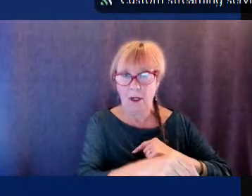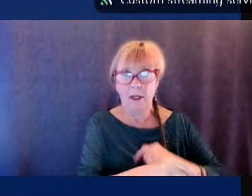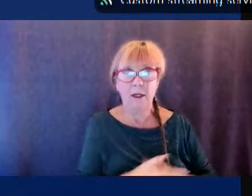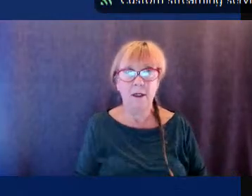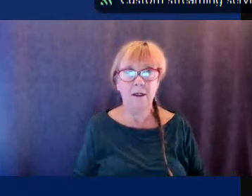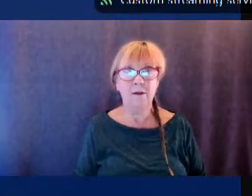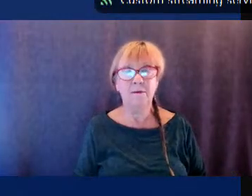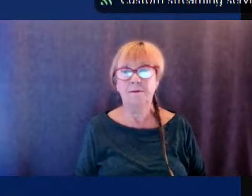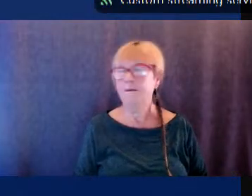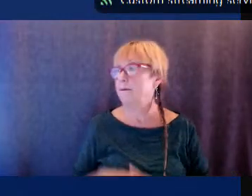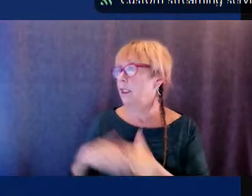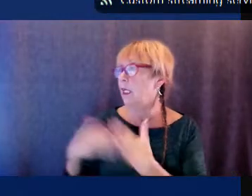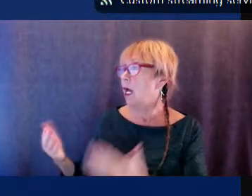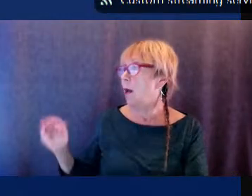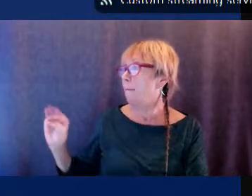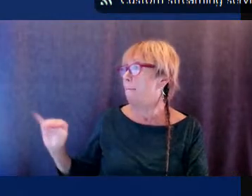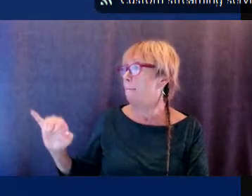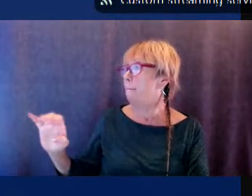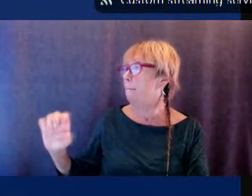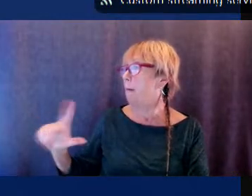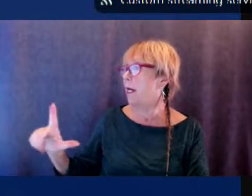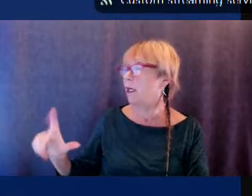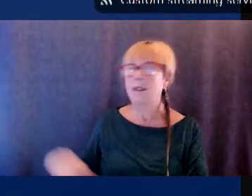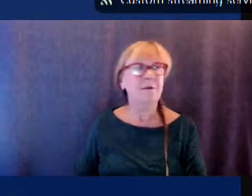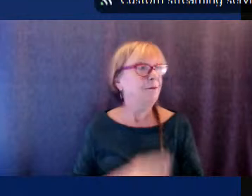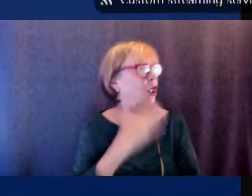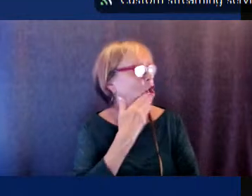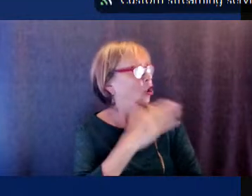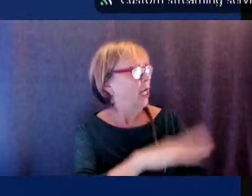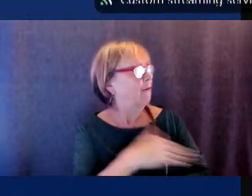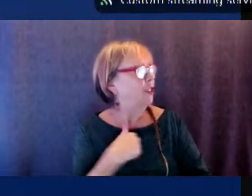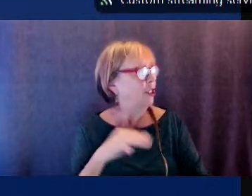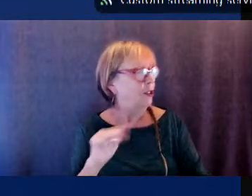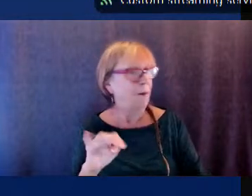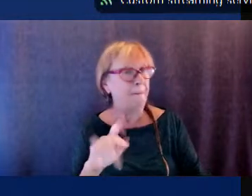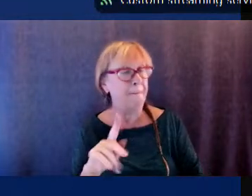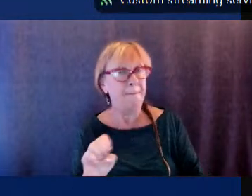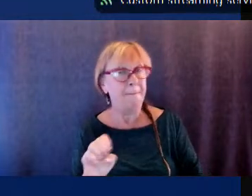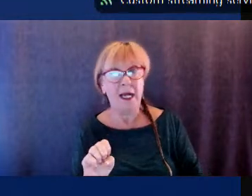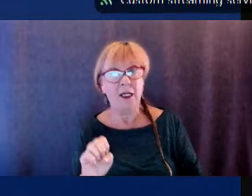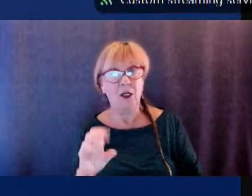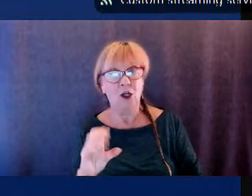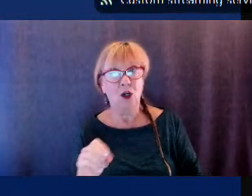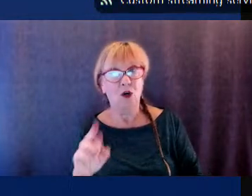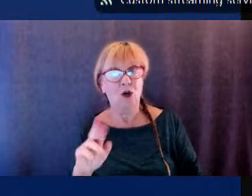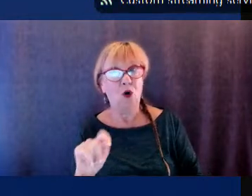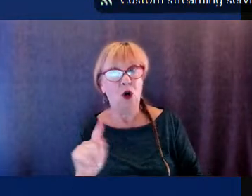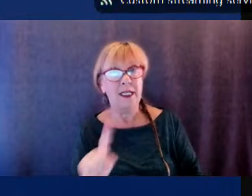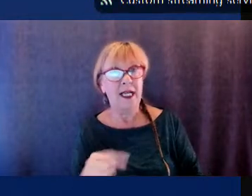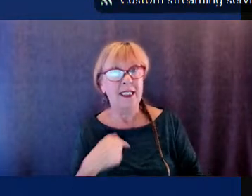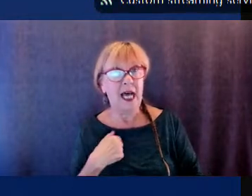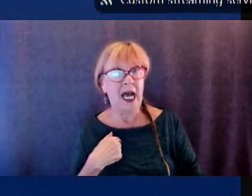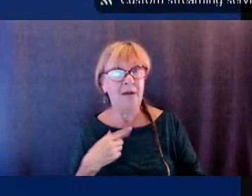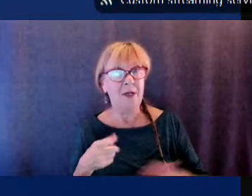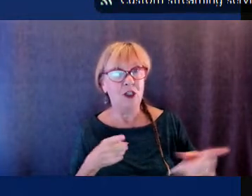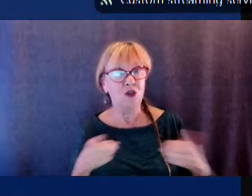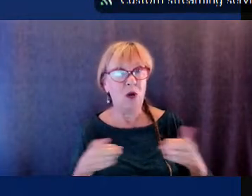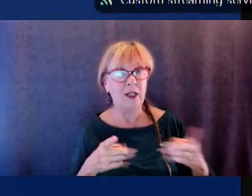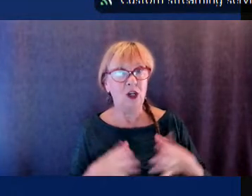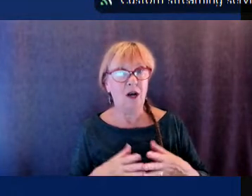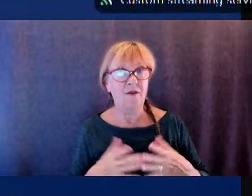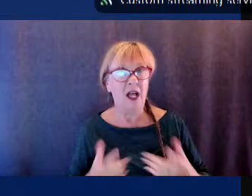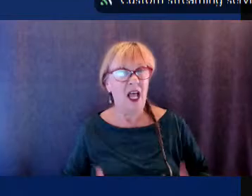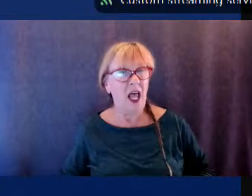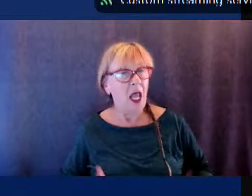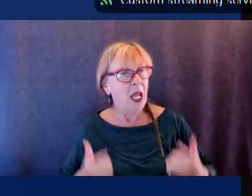Thank you, Wayne. Good afternoon, everyone. Michael Cortez. I'm the director of the LIGHT program. The LIGHT program is a fare discounted